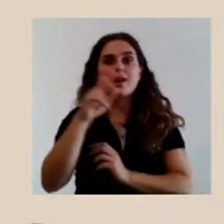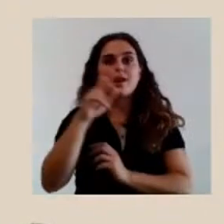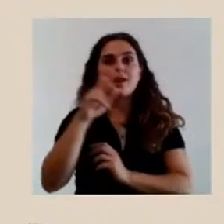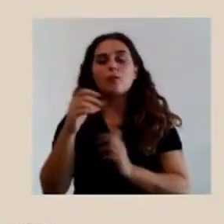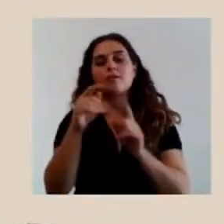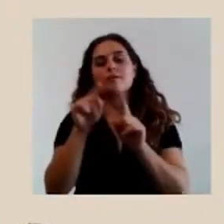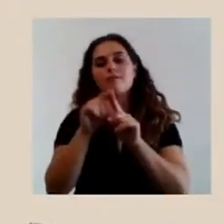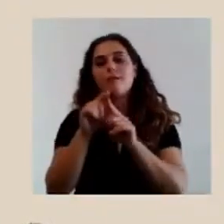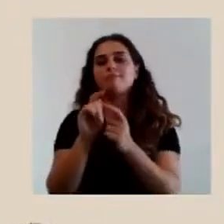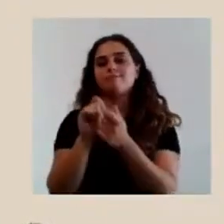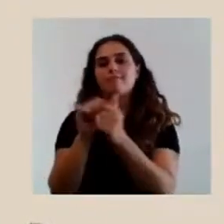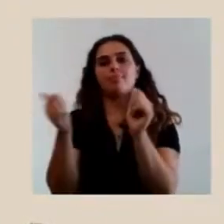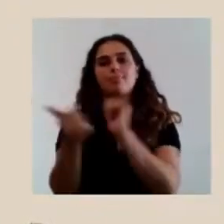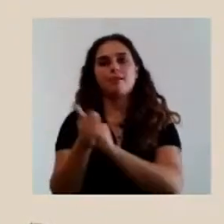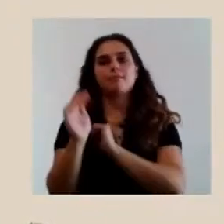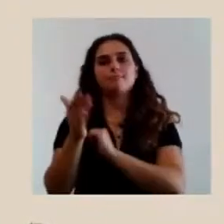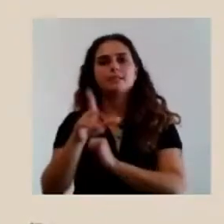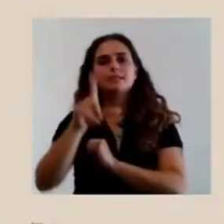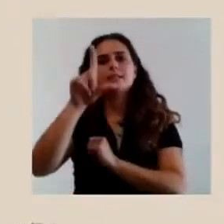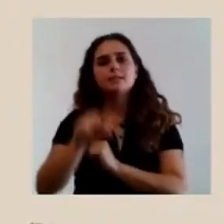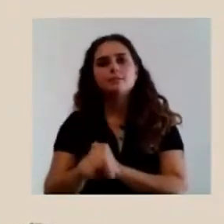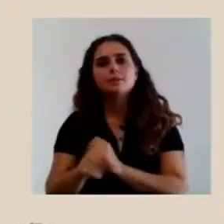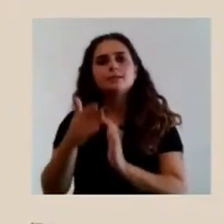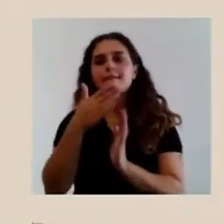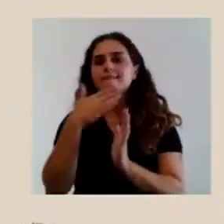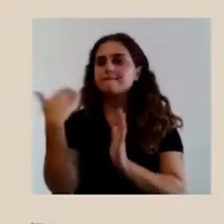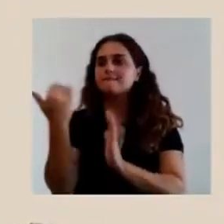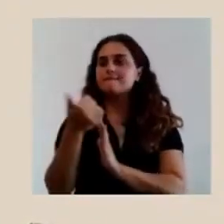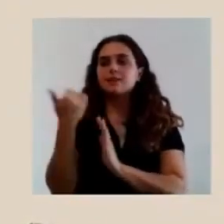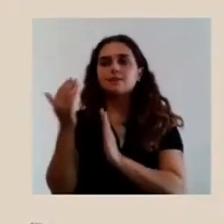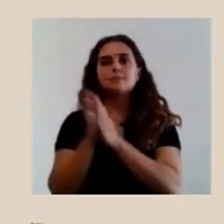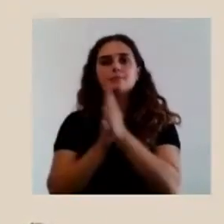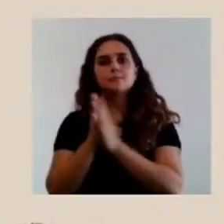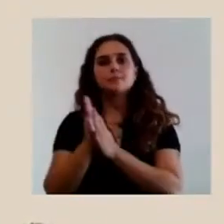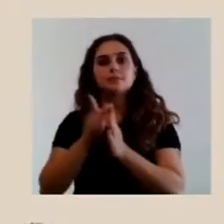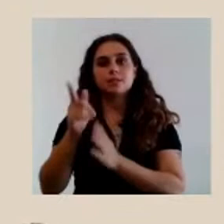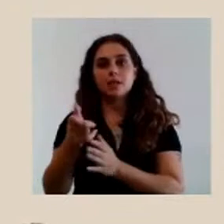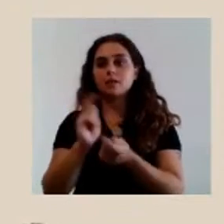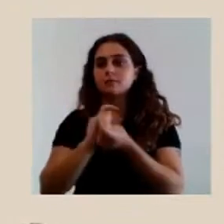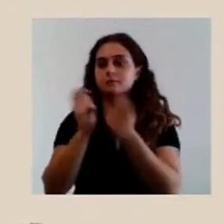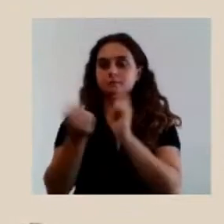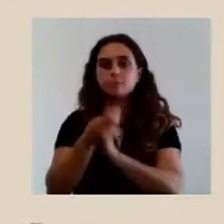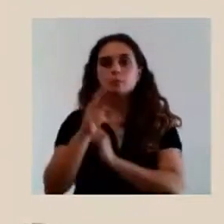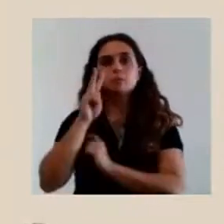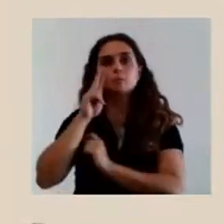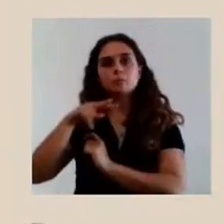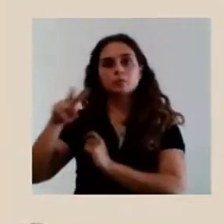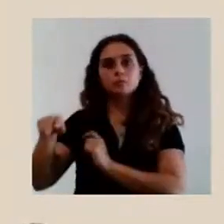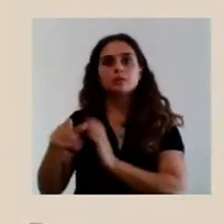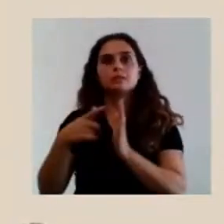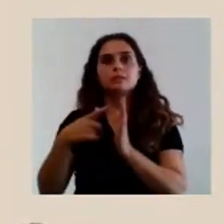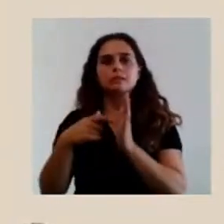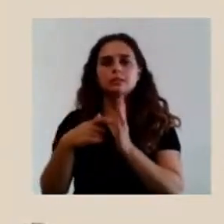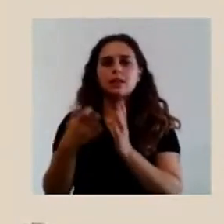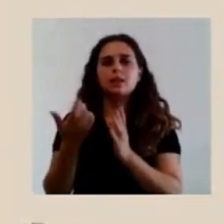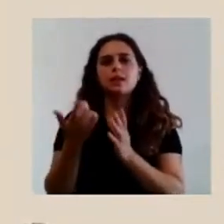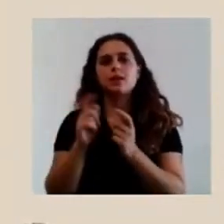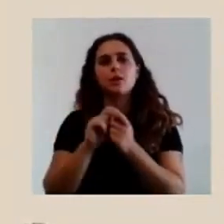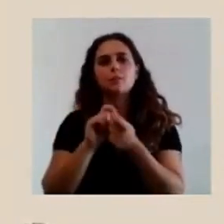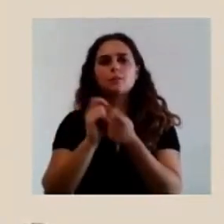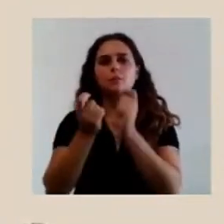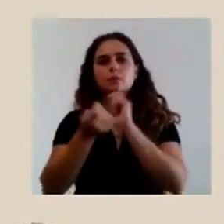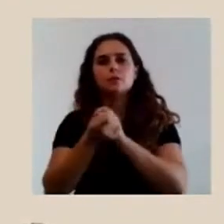addressing. Furthermore, the beauty of using a mirror is that changes in the observer necessarily leads to changes